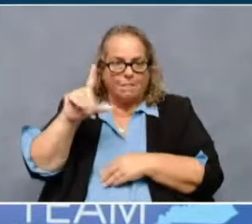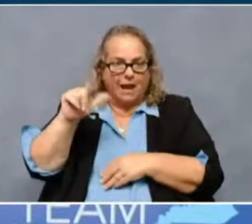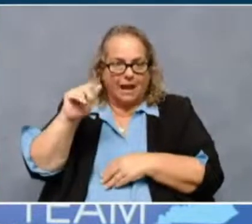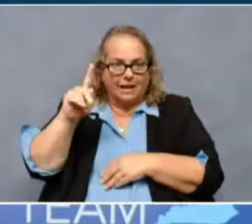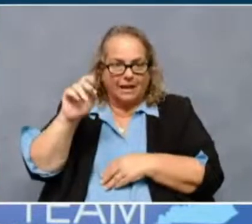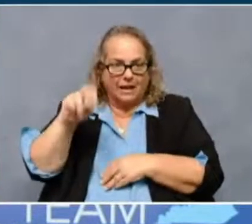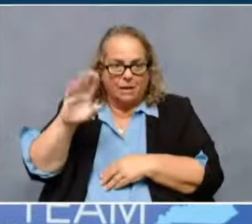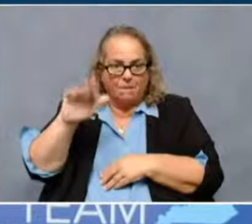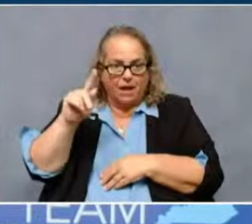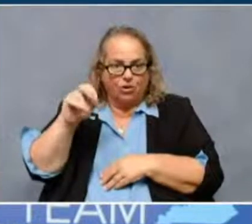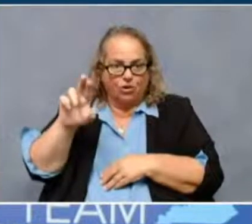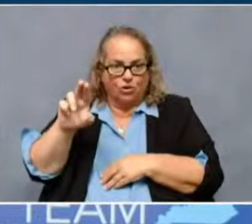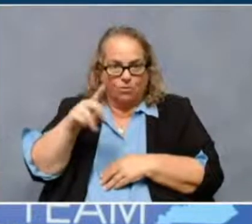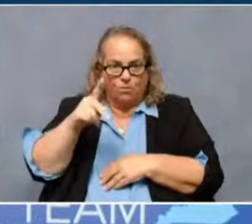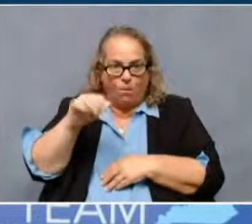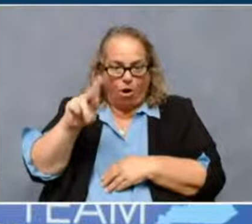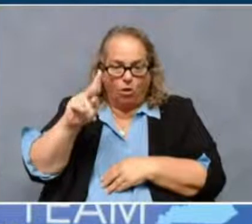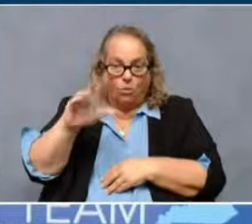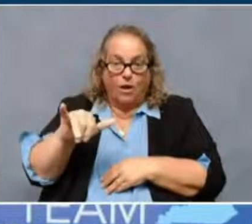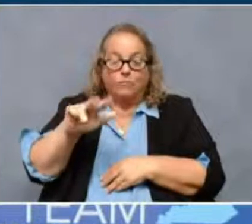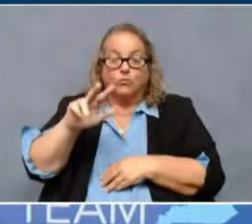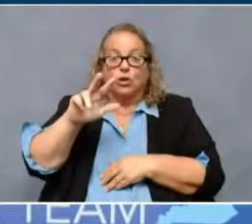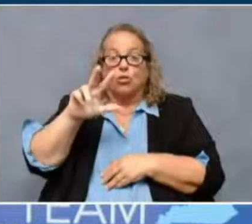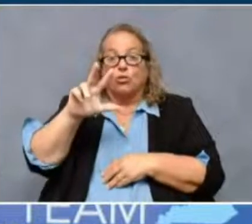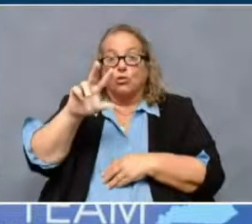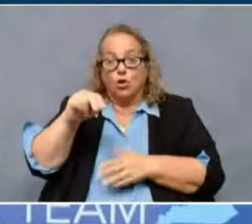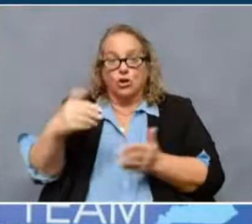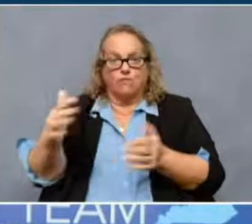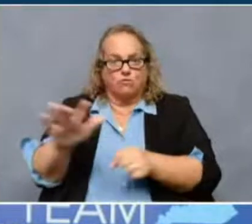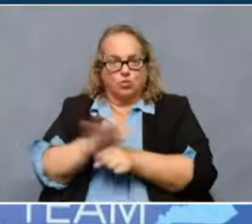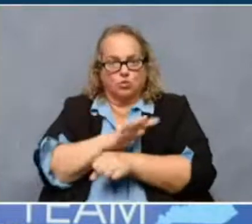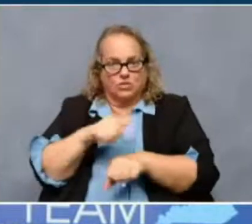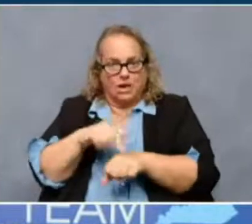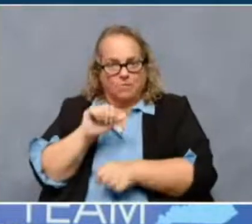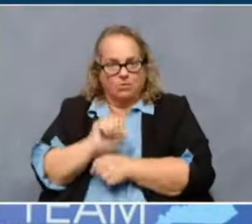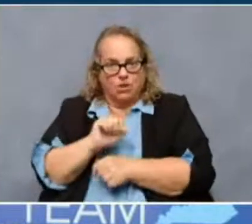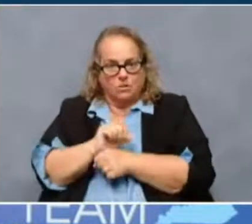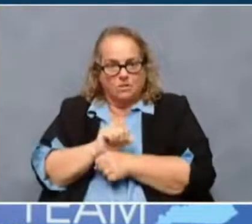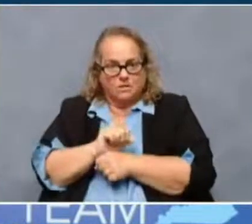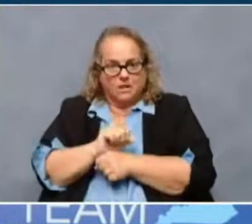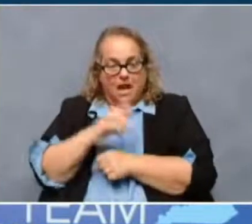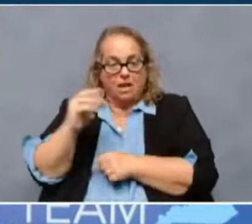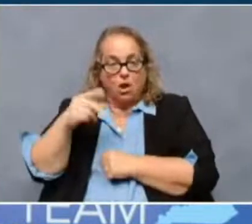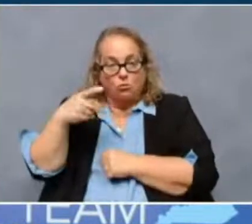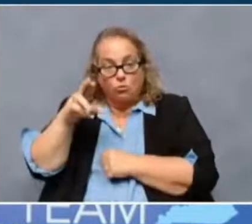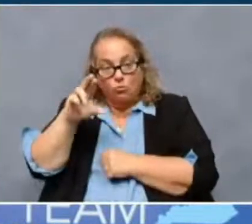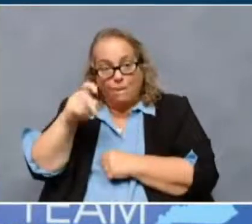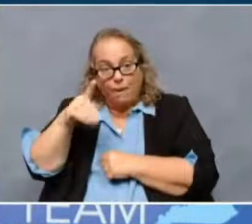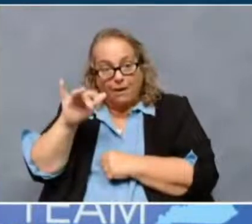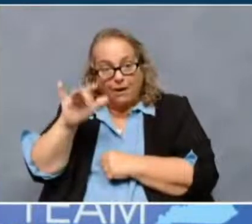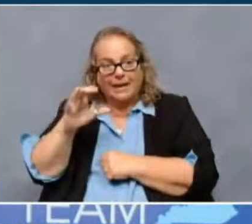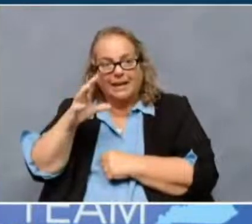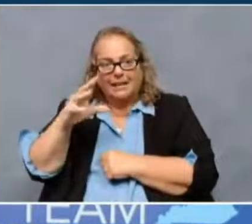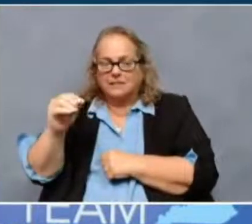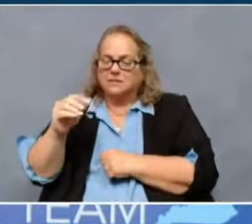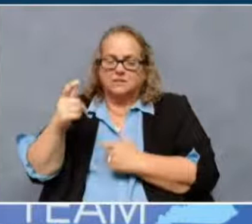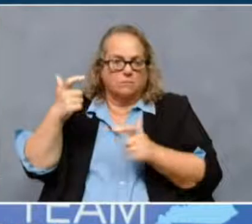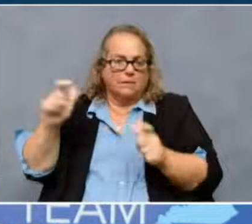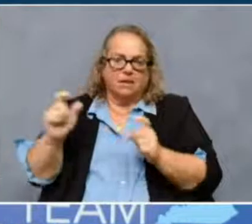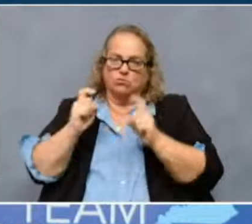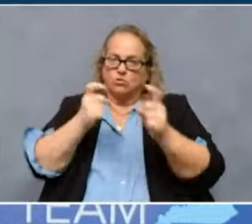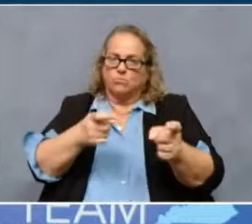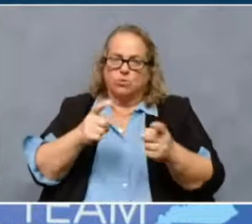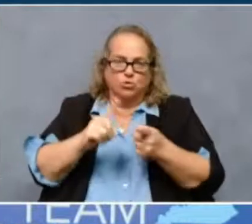full-time jobs, and Republic is a significant contributor to Kentucky's thriving bourbon industry. They represent established